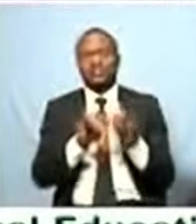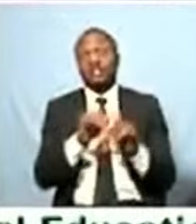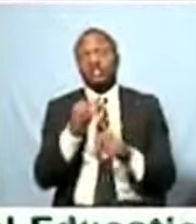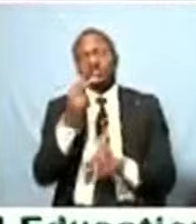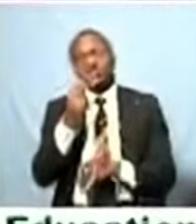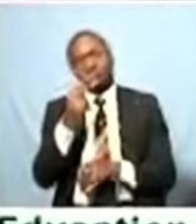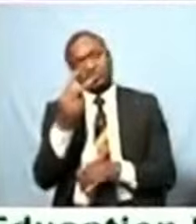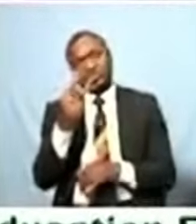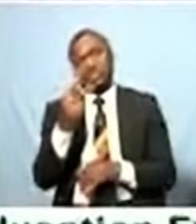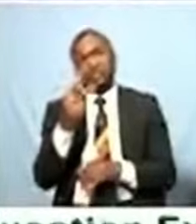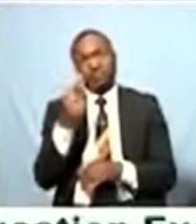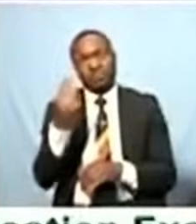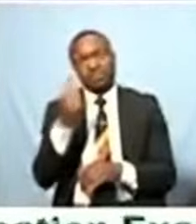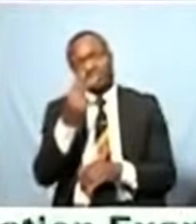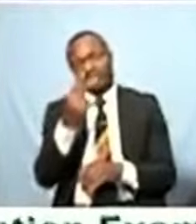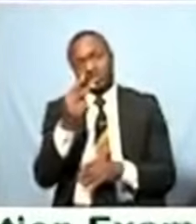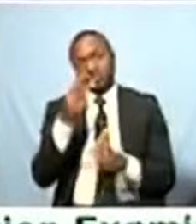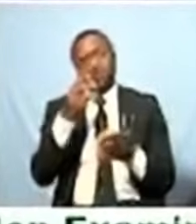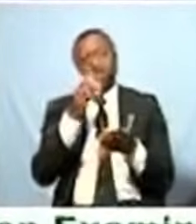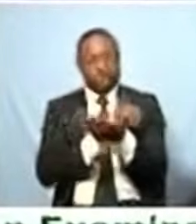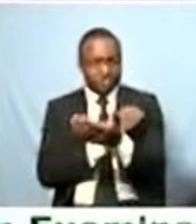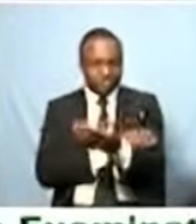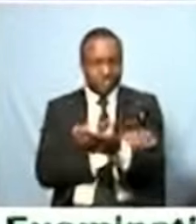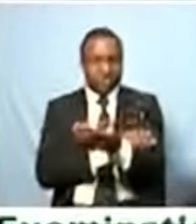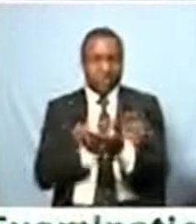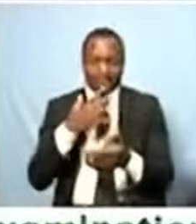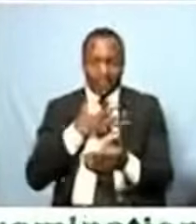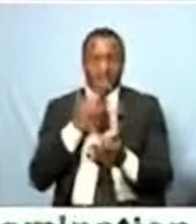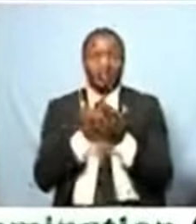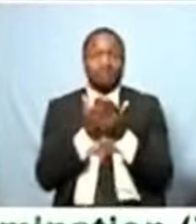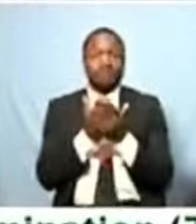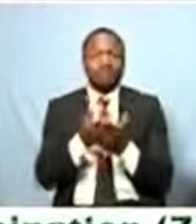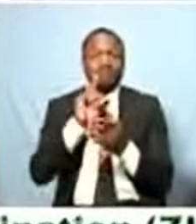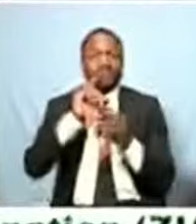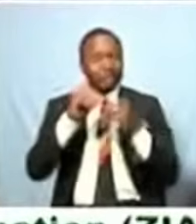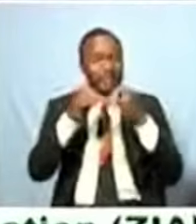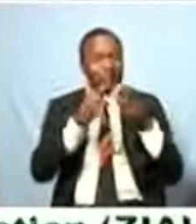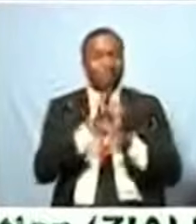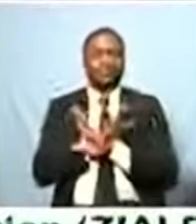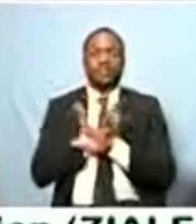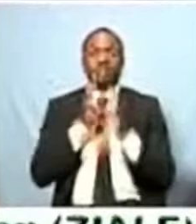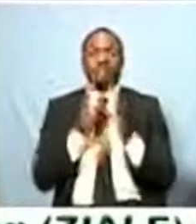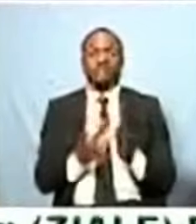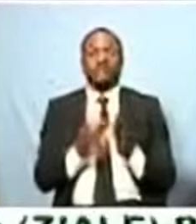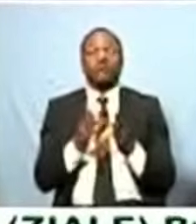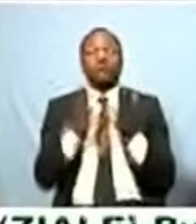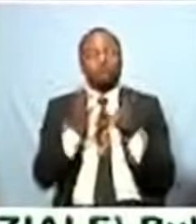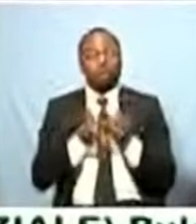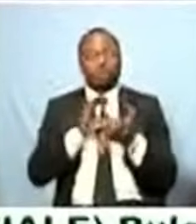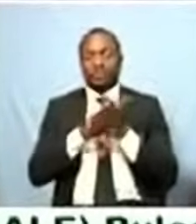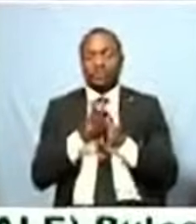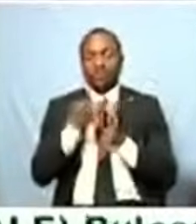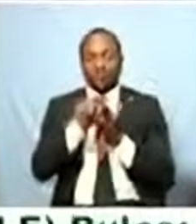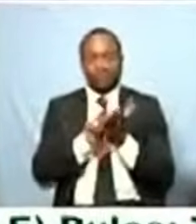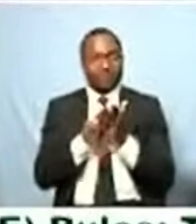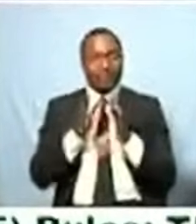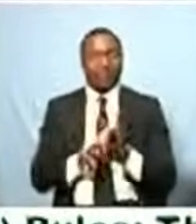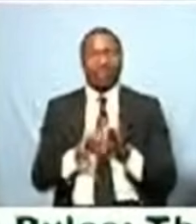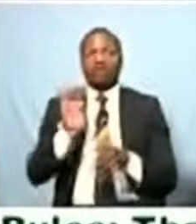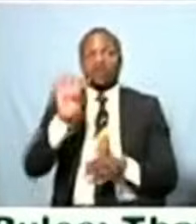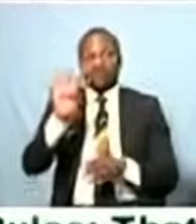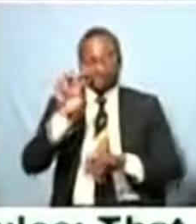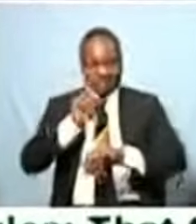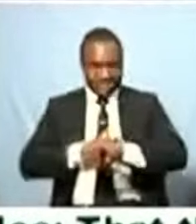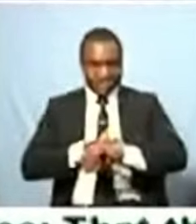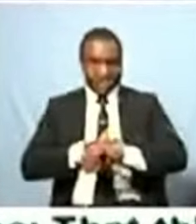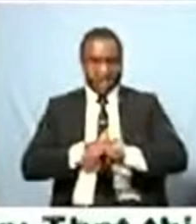the submission from the people of Kamfinsa is that we need to give Zambians who are aspiring to be lawyers a fourth attempt,